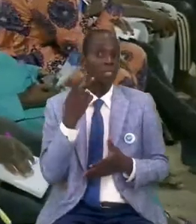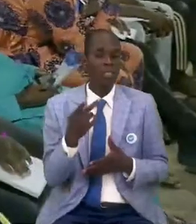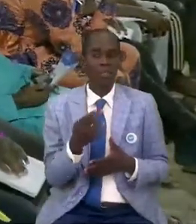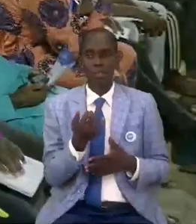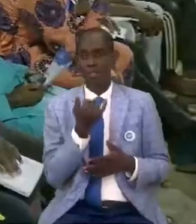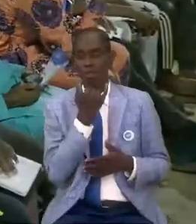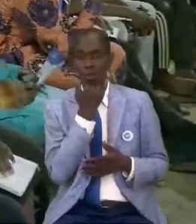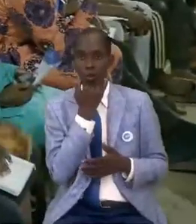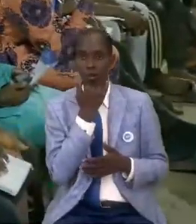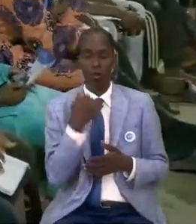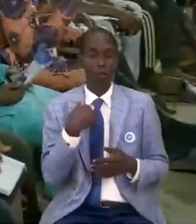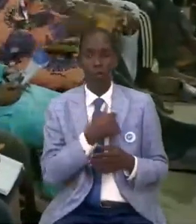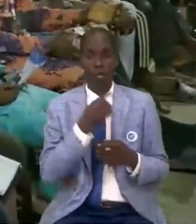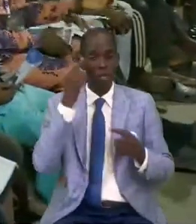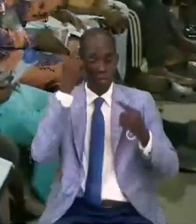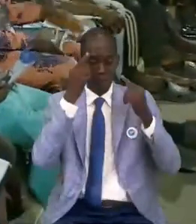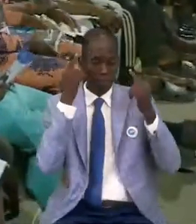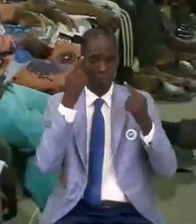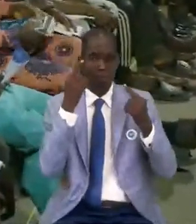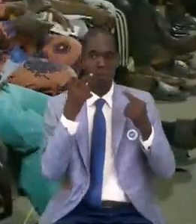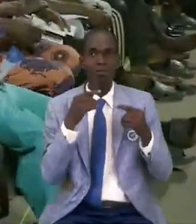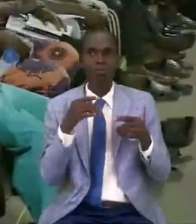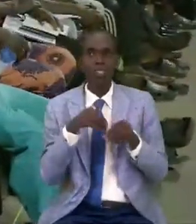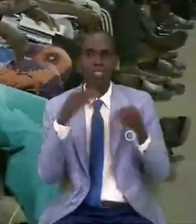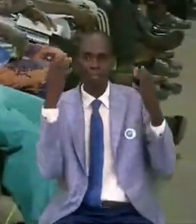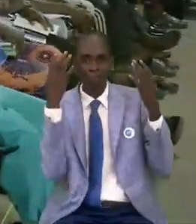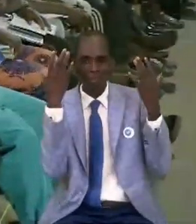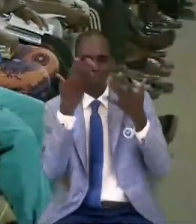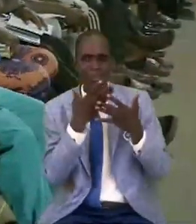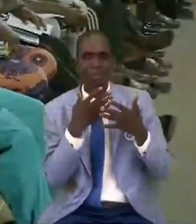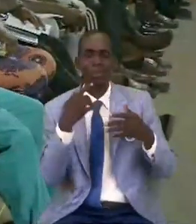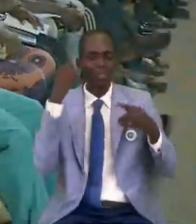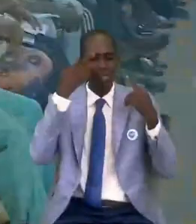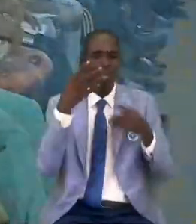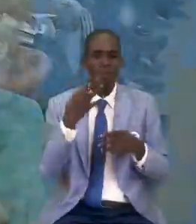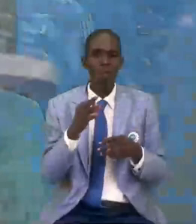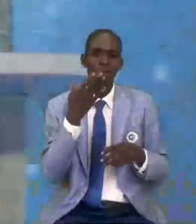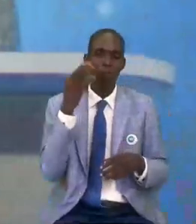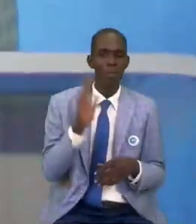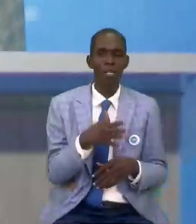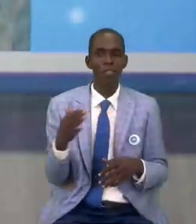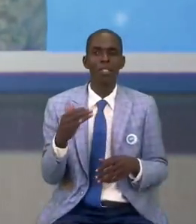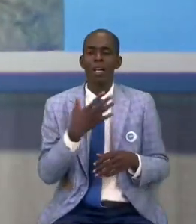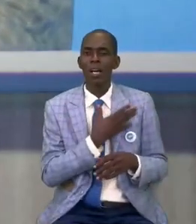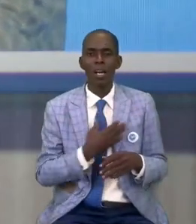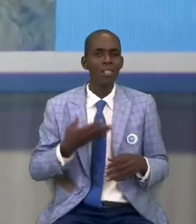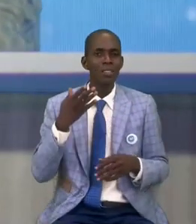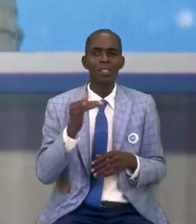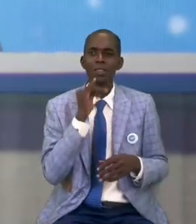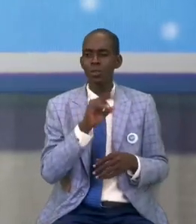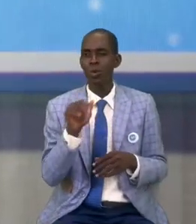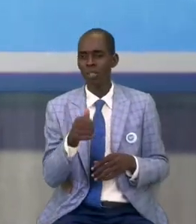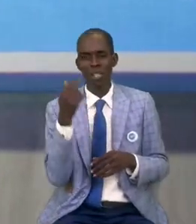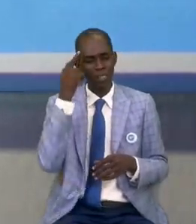of evil. Some people even think of evil against themselves. Why am I here? They're thinking, why shouldn't I die? The children